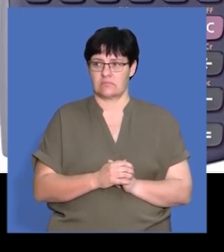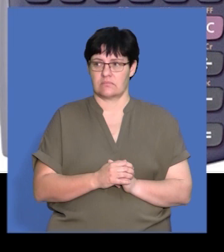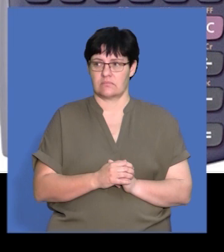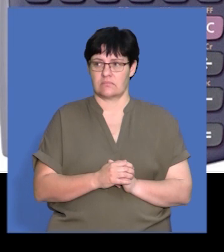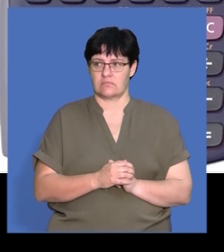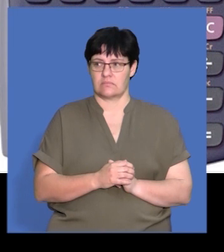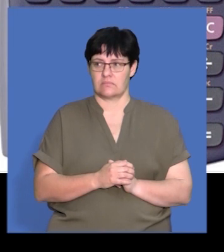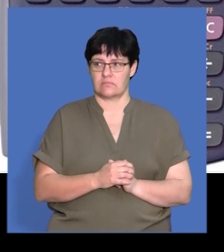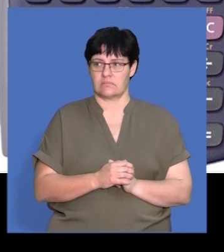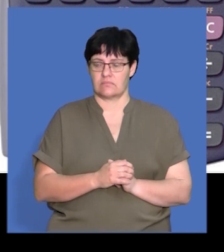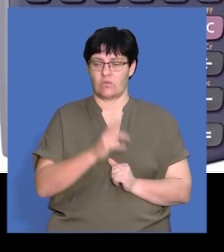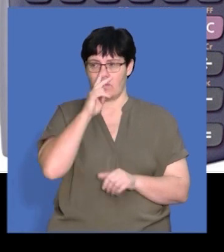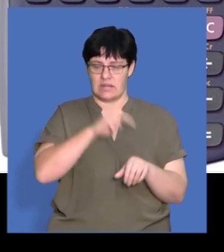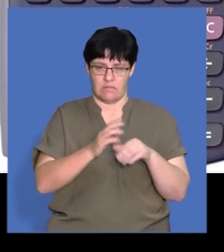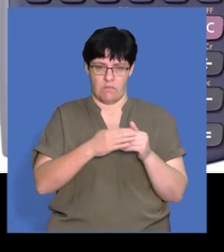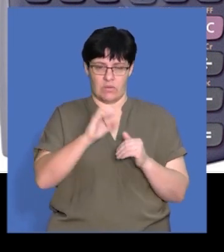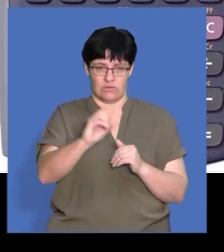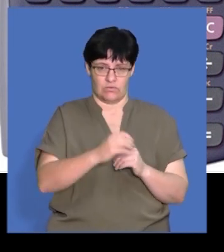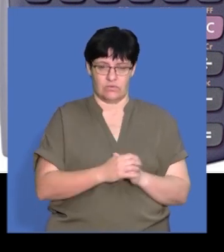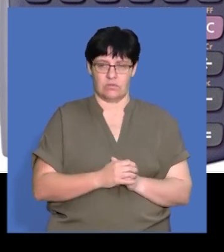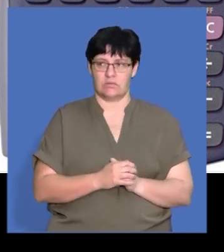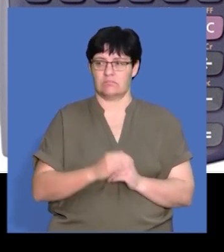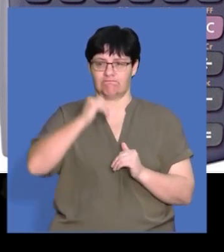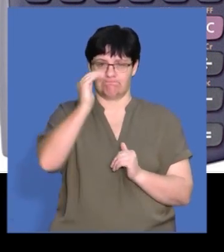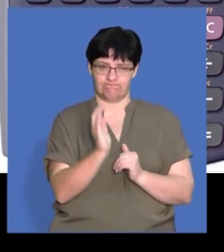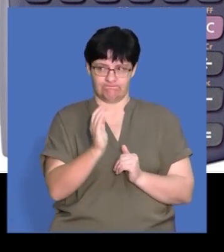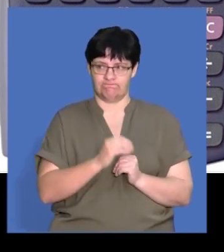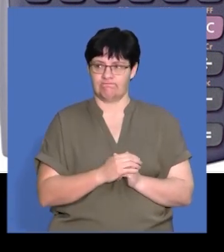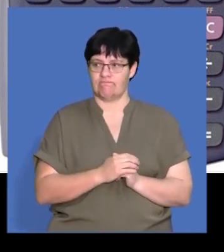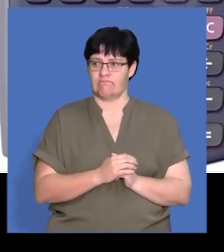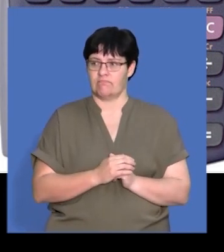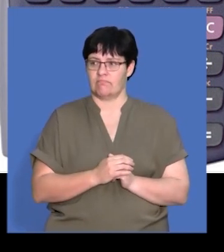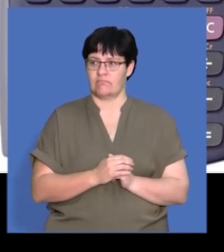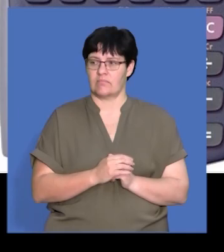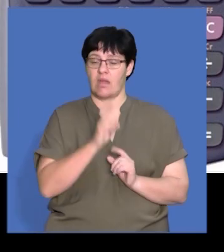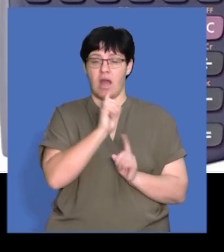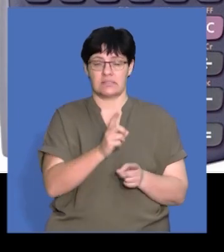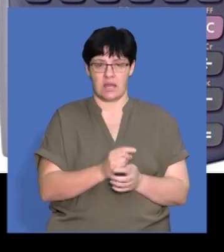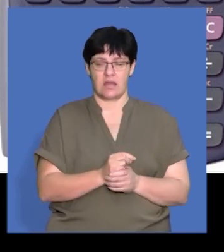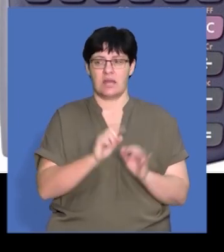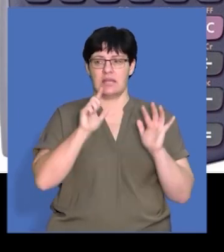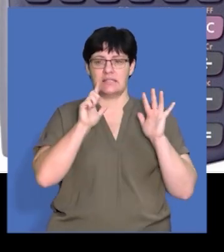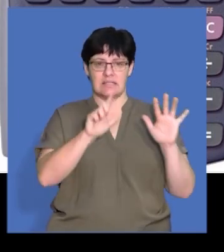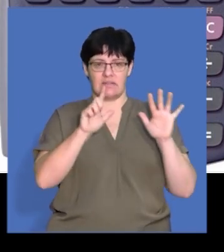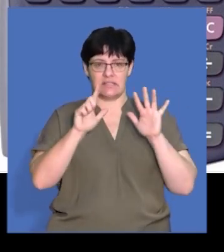1,500, I do need another 0. Okay, close the brackets, and I get an answer of